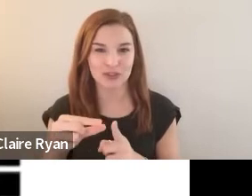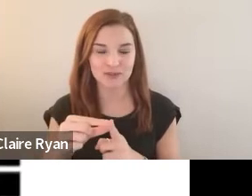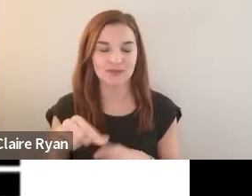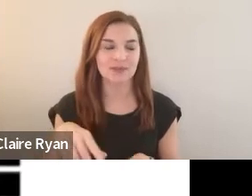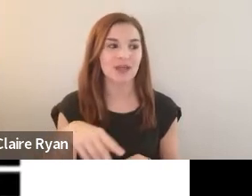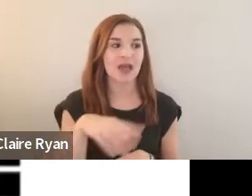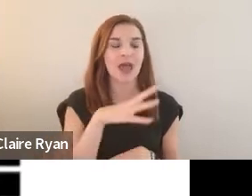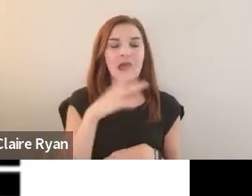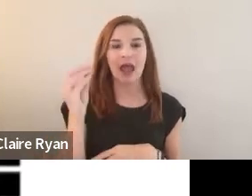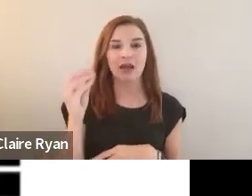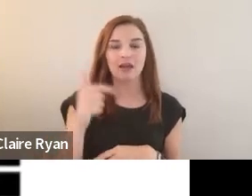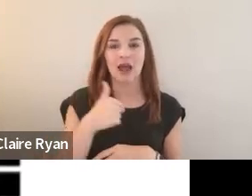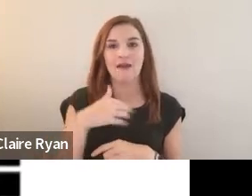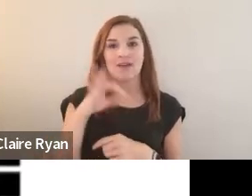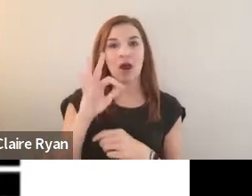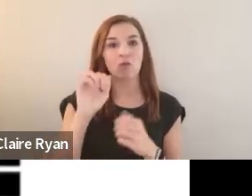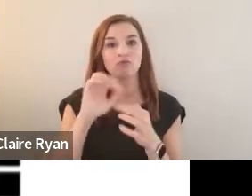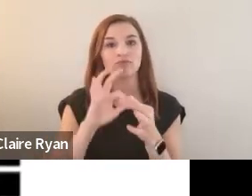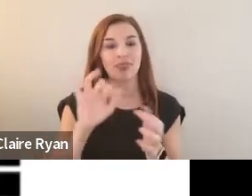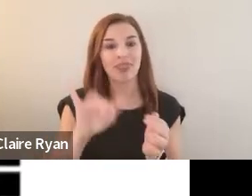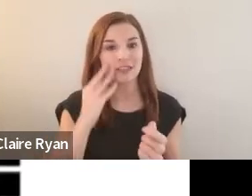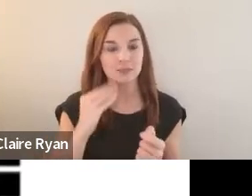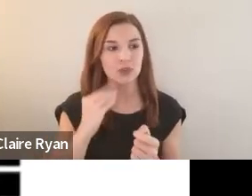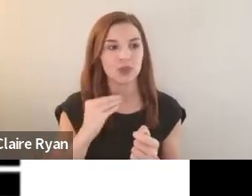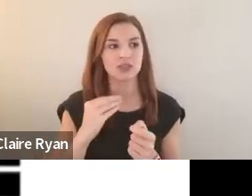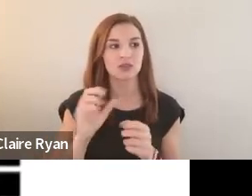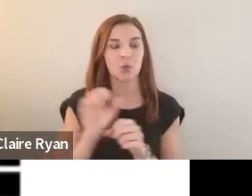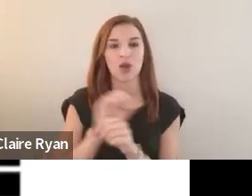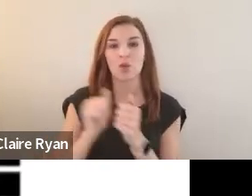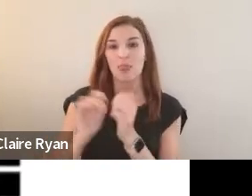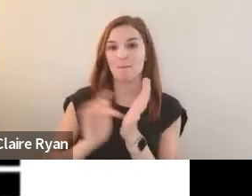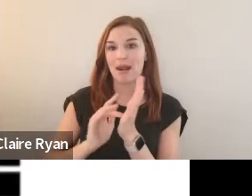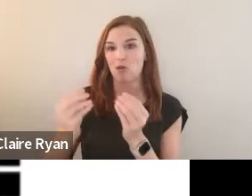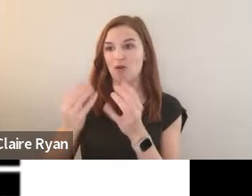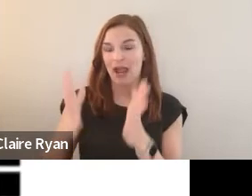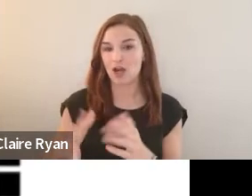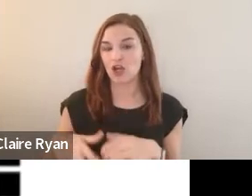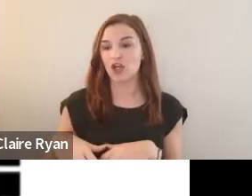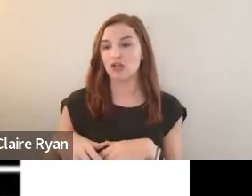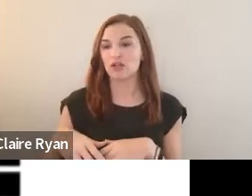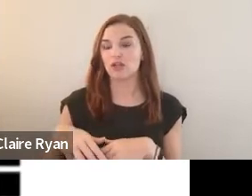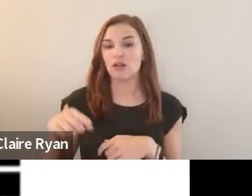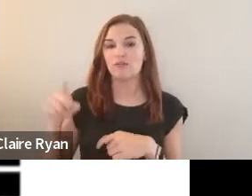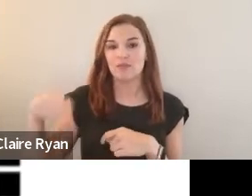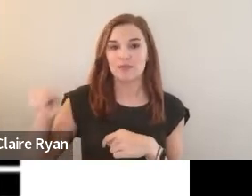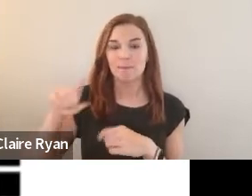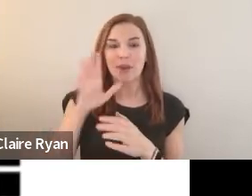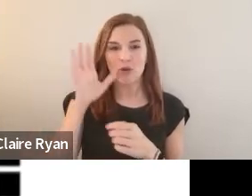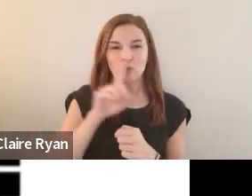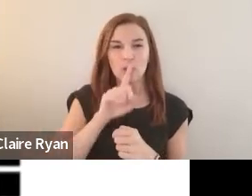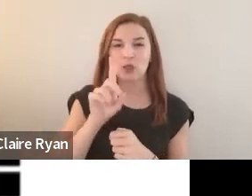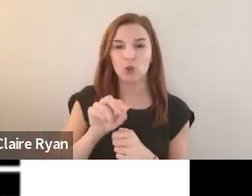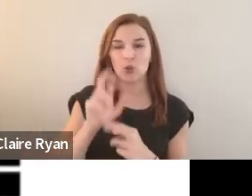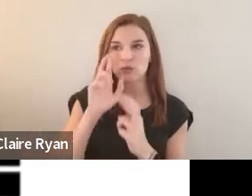knew just 5 words instead of the 500 words that they should know. And in relation to that experience, having